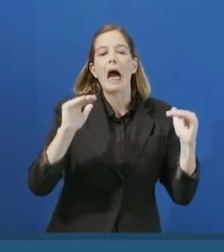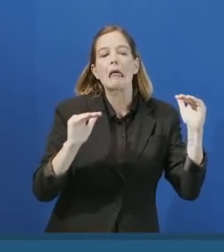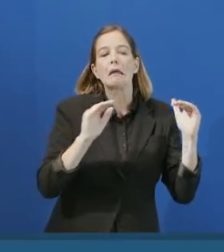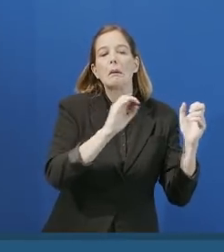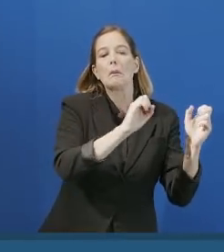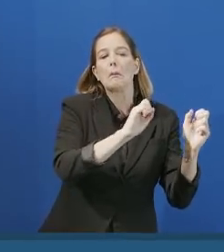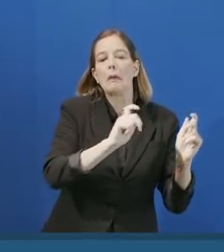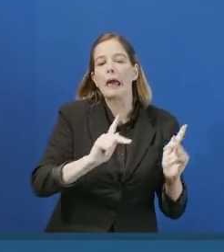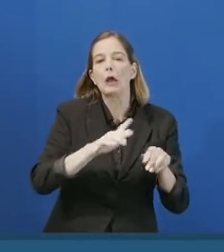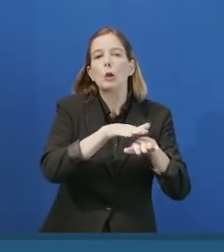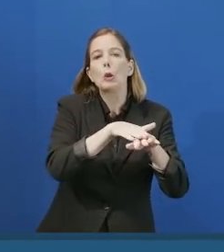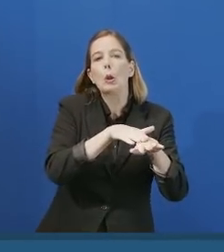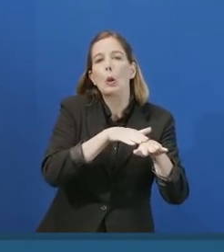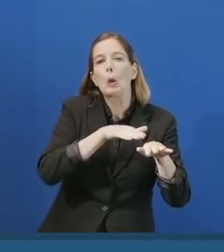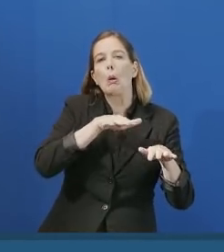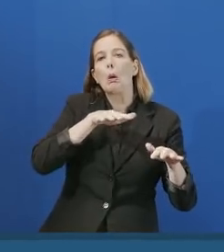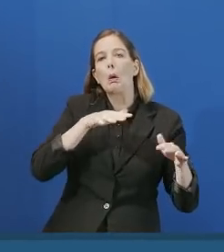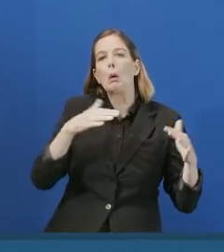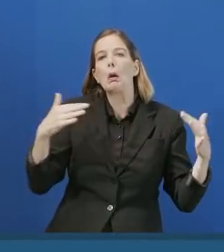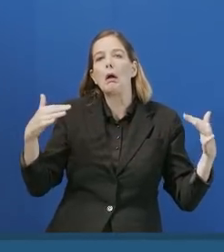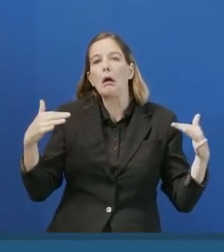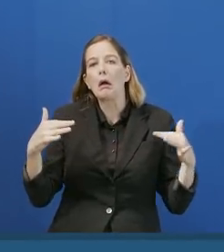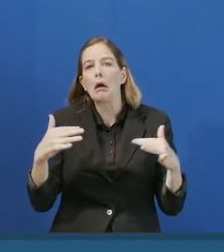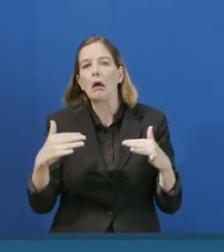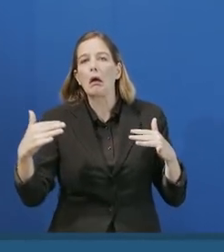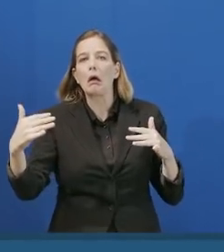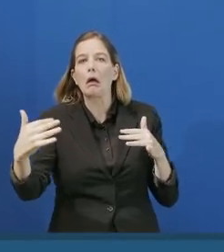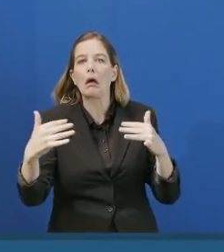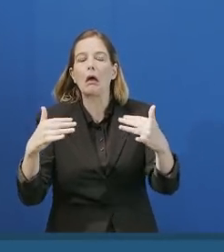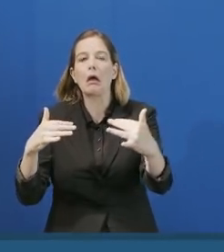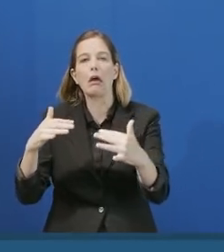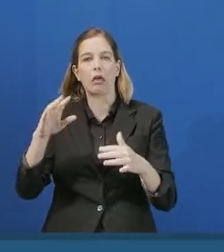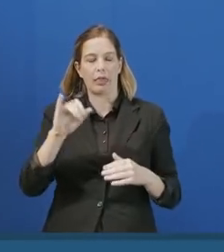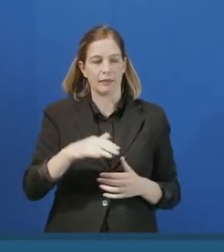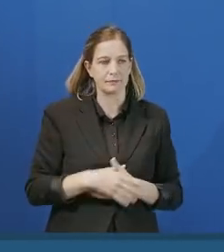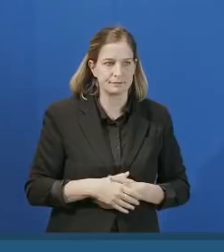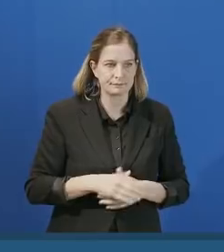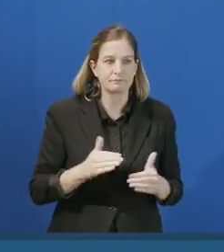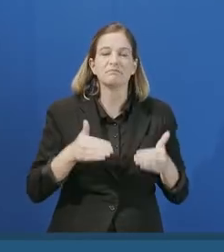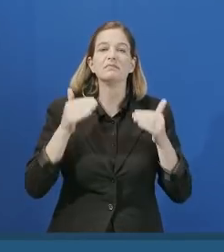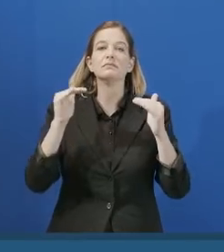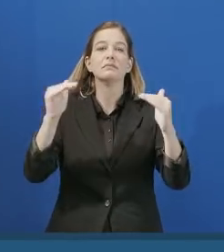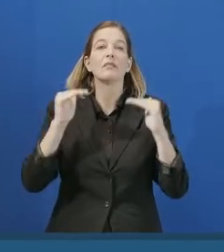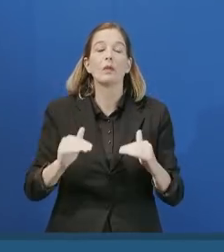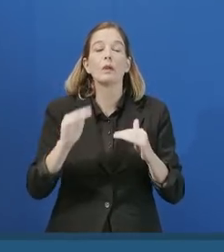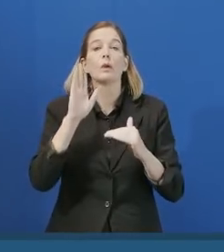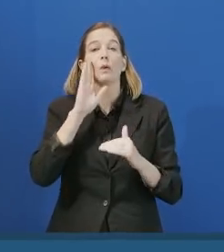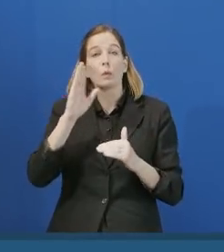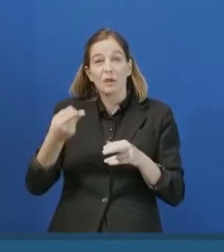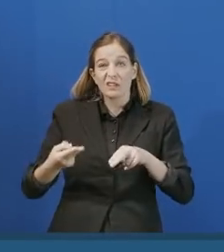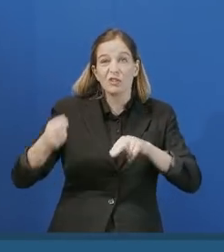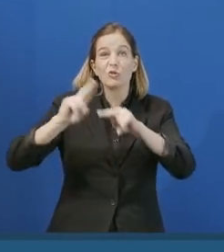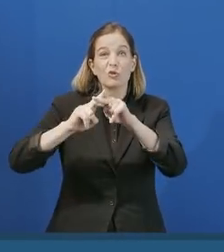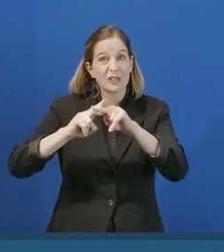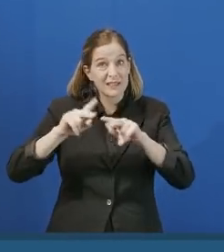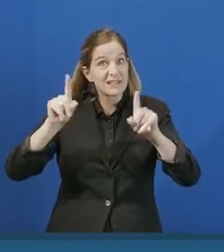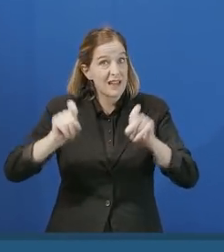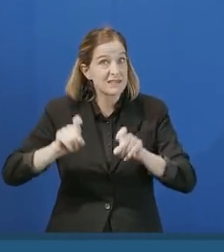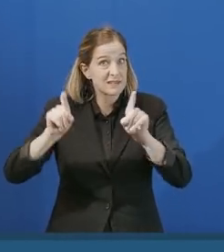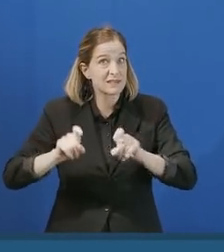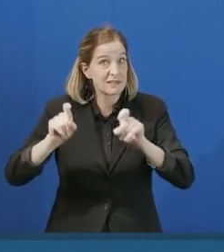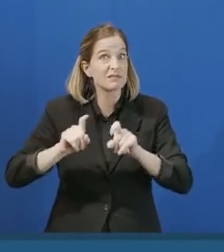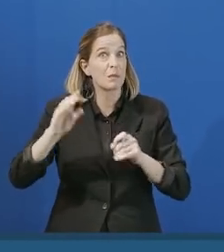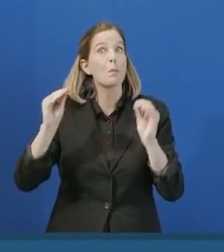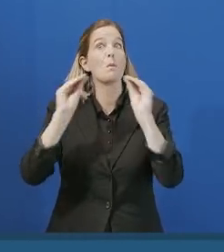increase testing to return in May while maintaining strong physical distancing, so that these habits that